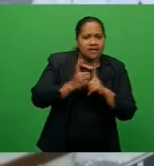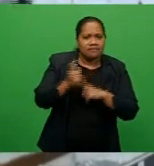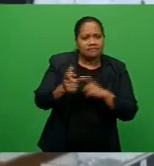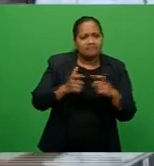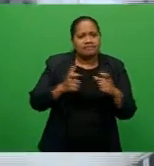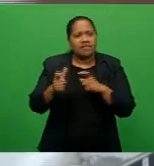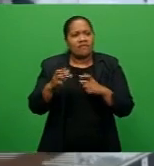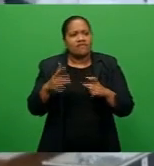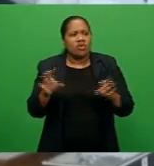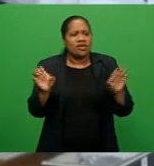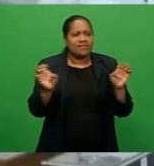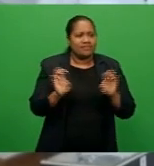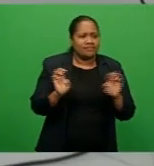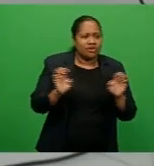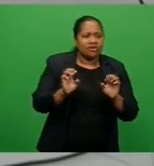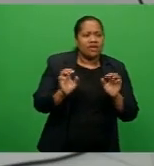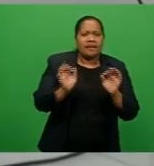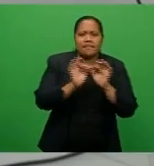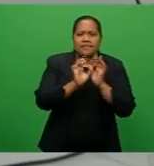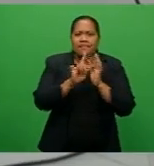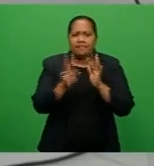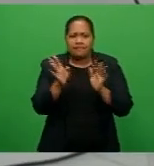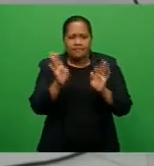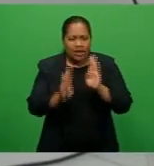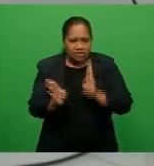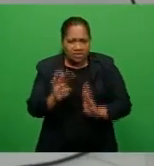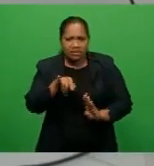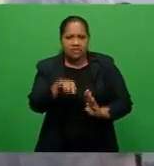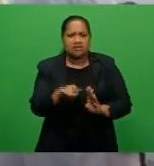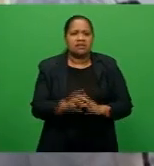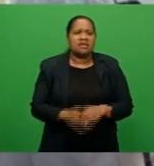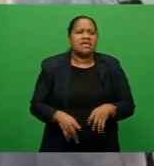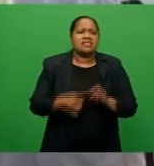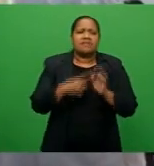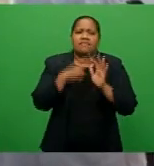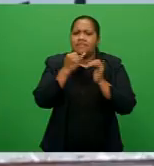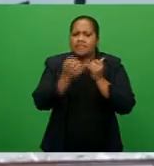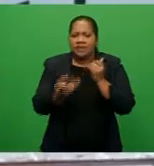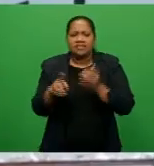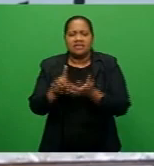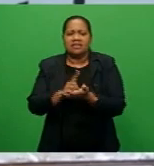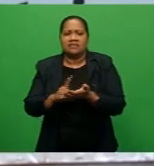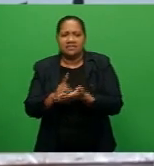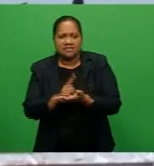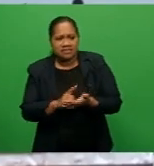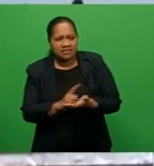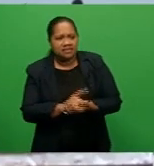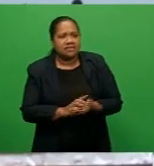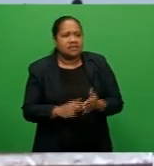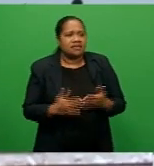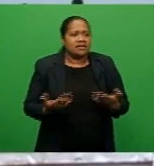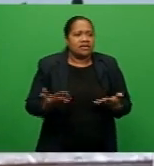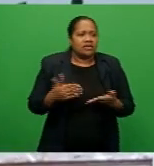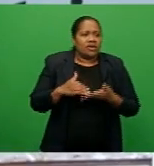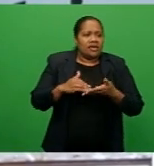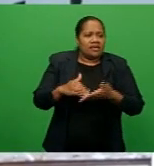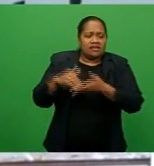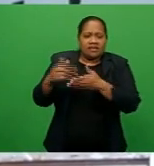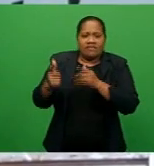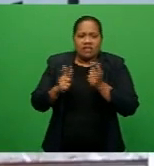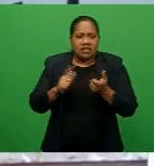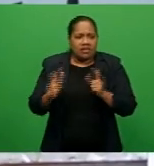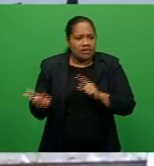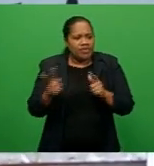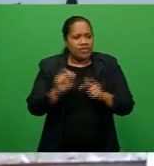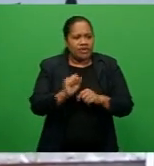for emerging biosecurity threats, including pests and diseases. New plant health laboratory in its role,